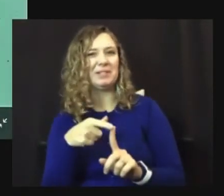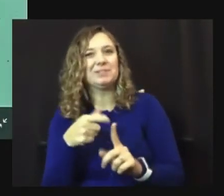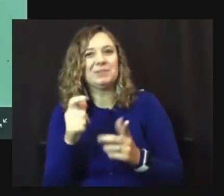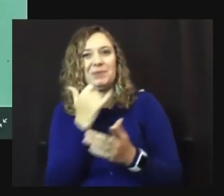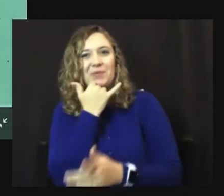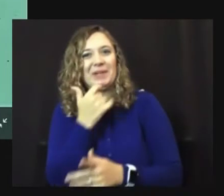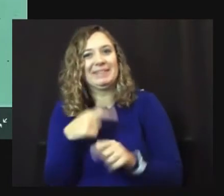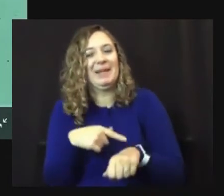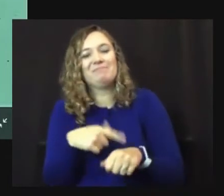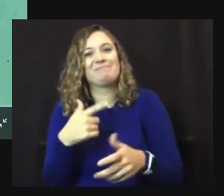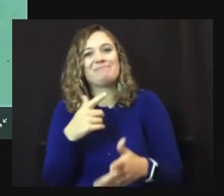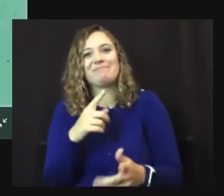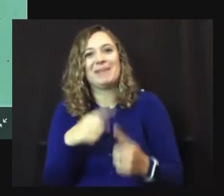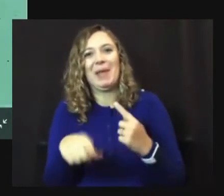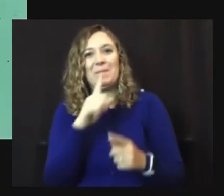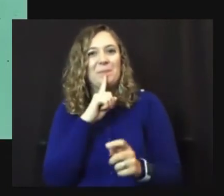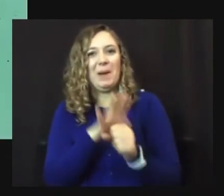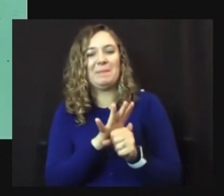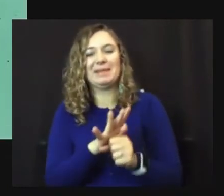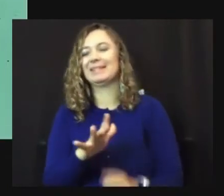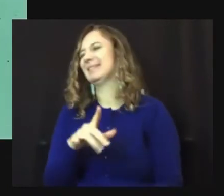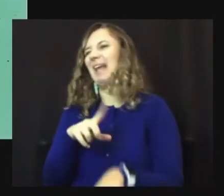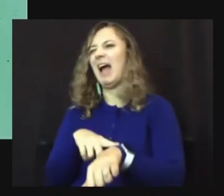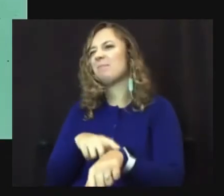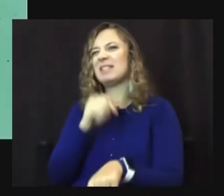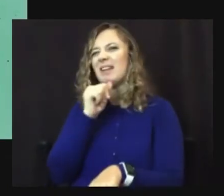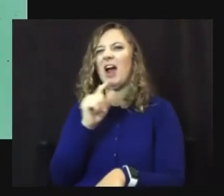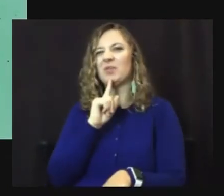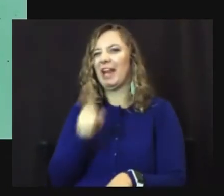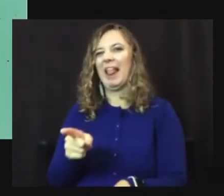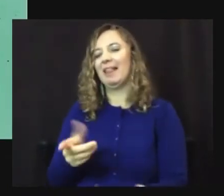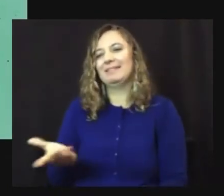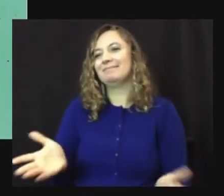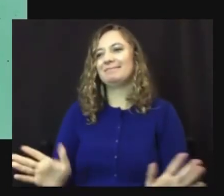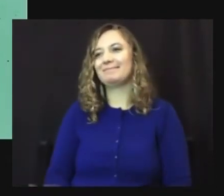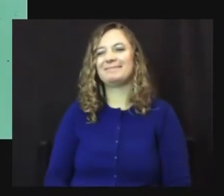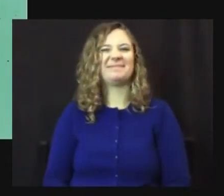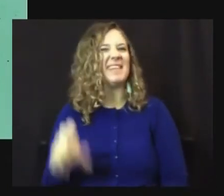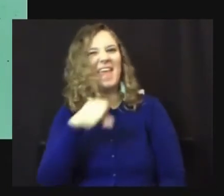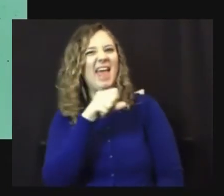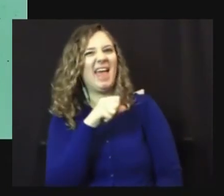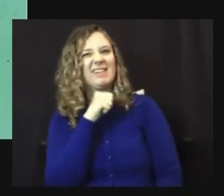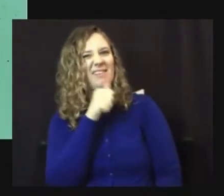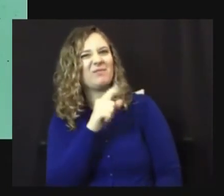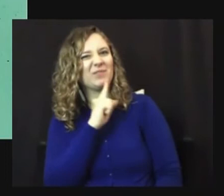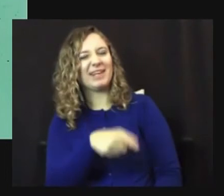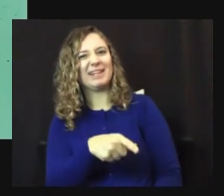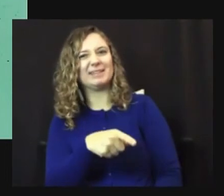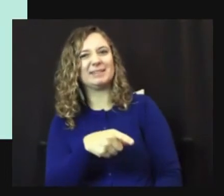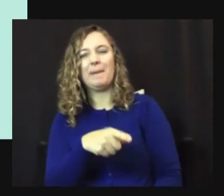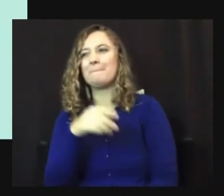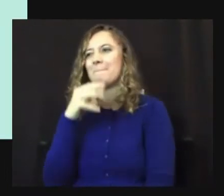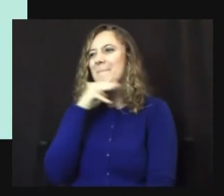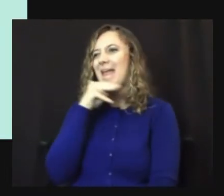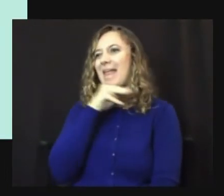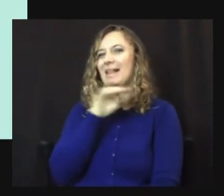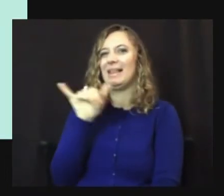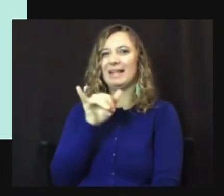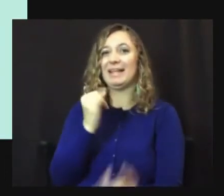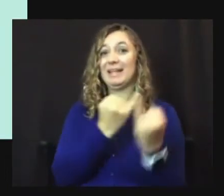promise. Yeah, time is not real. It's not real anyway. It's a myth, just like